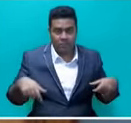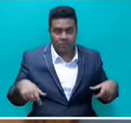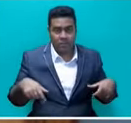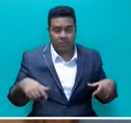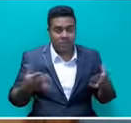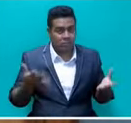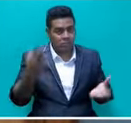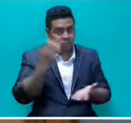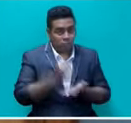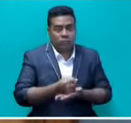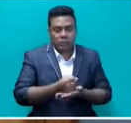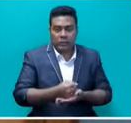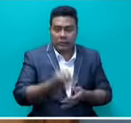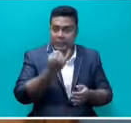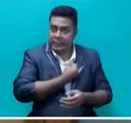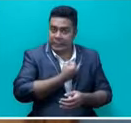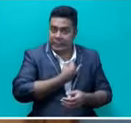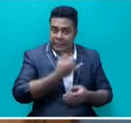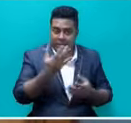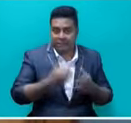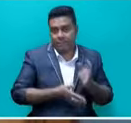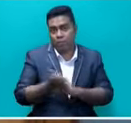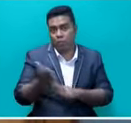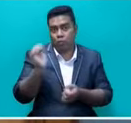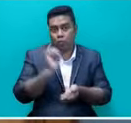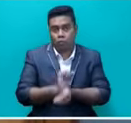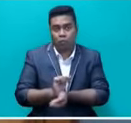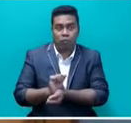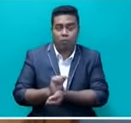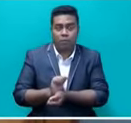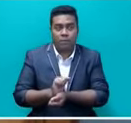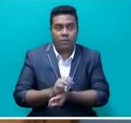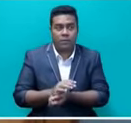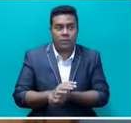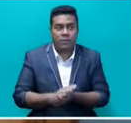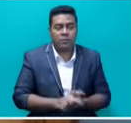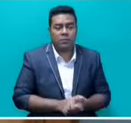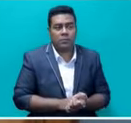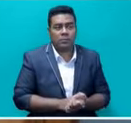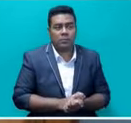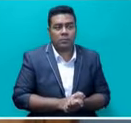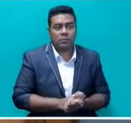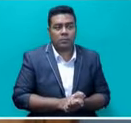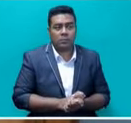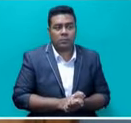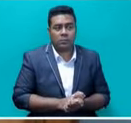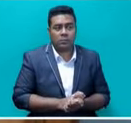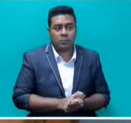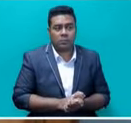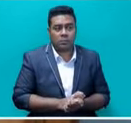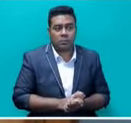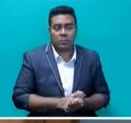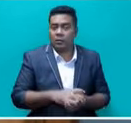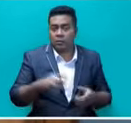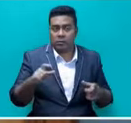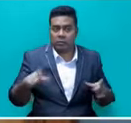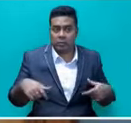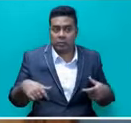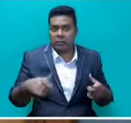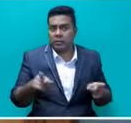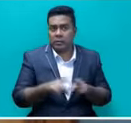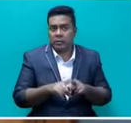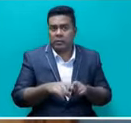may be go away for, they might have their conviction discharged without conviction, like